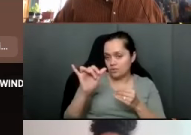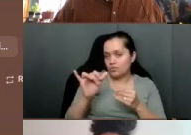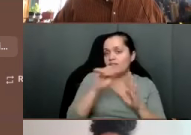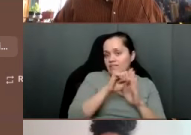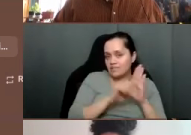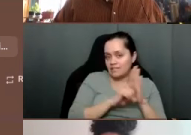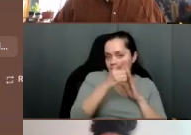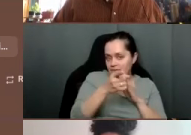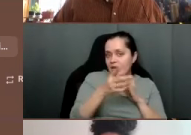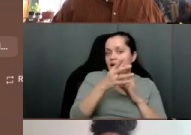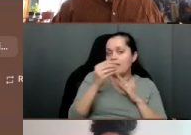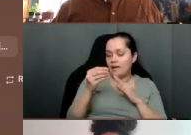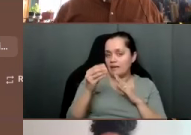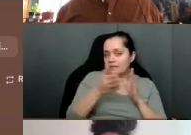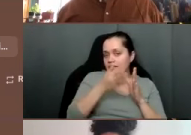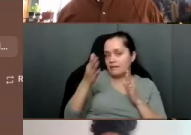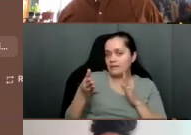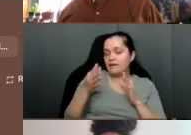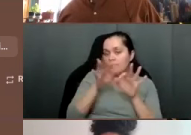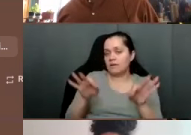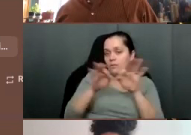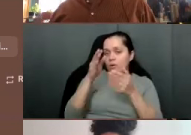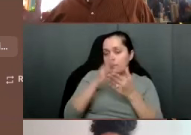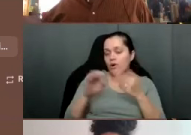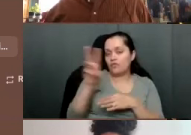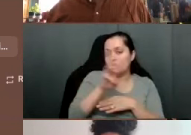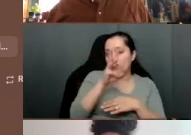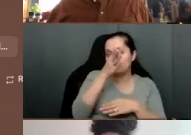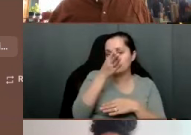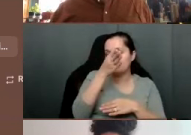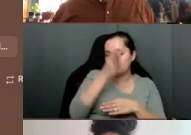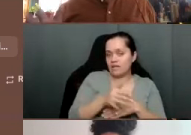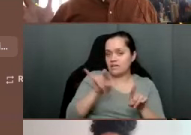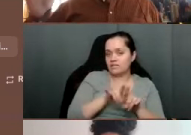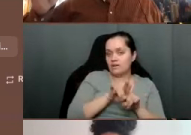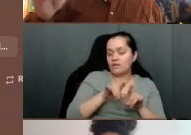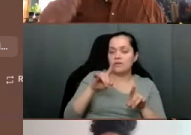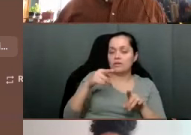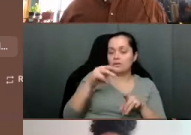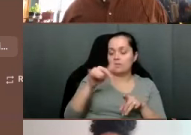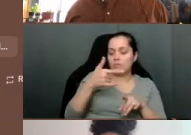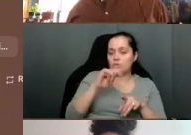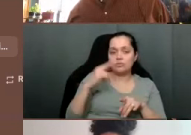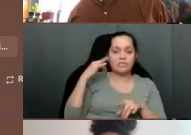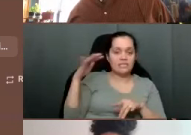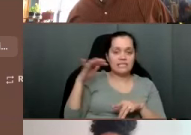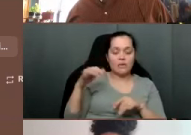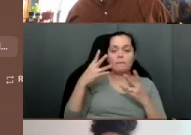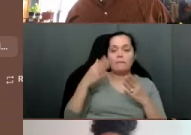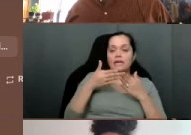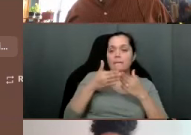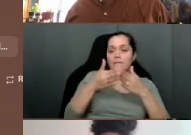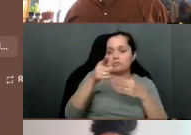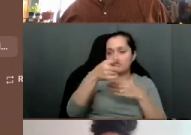state. And a key element of the western side is Puget Sound, where so many ferry boats